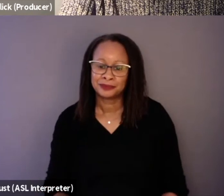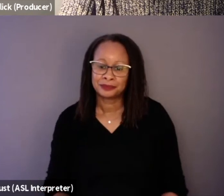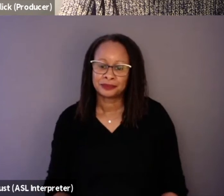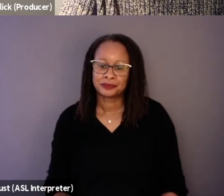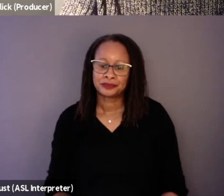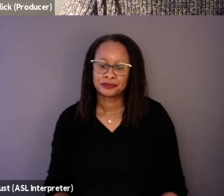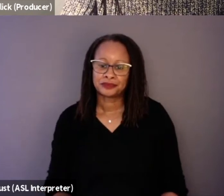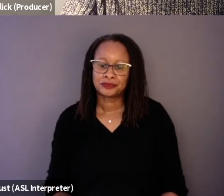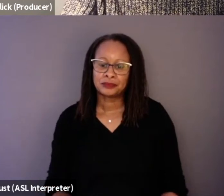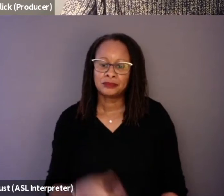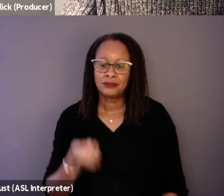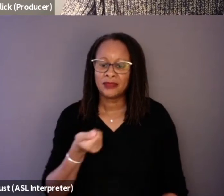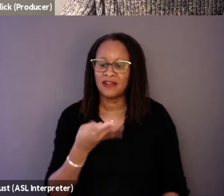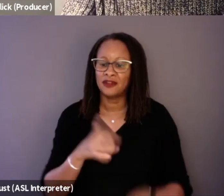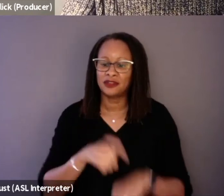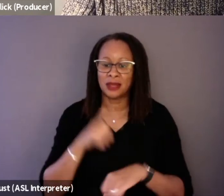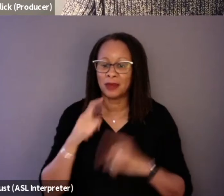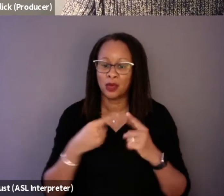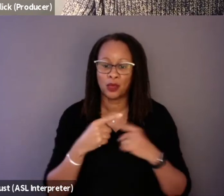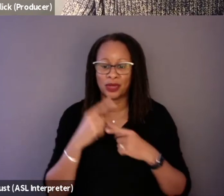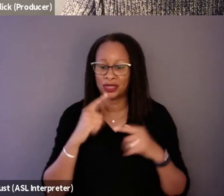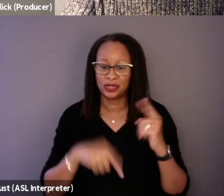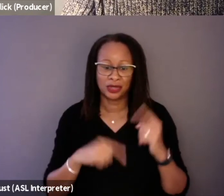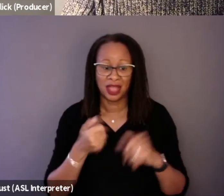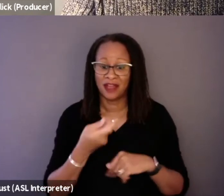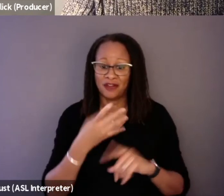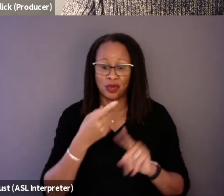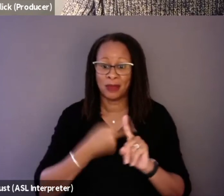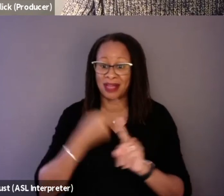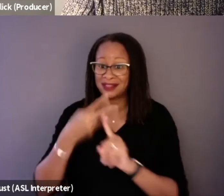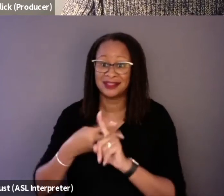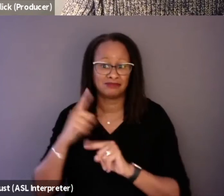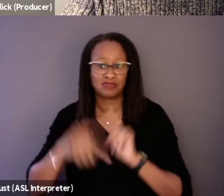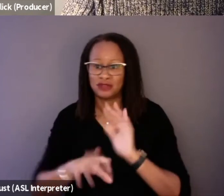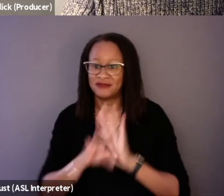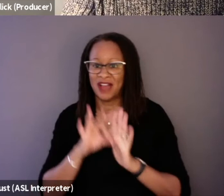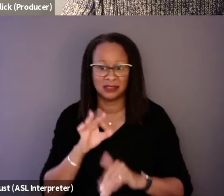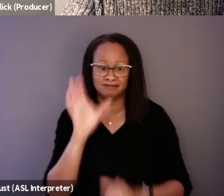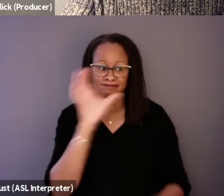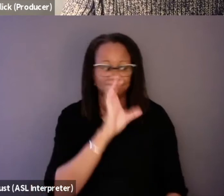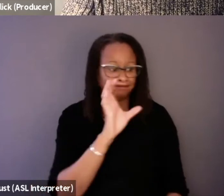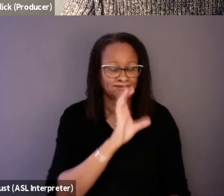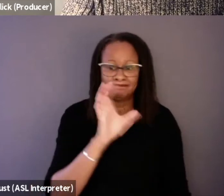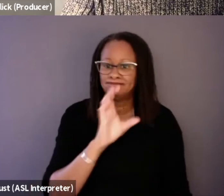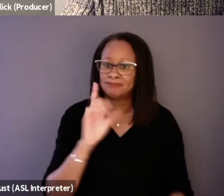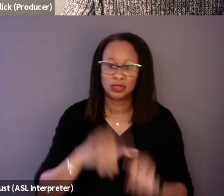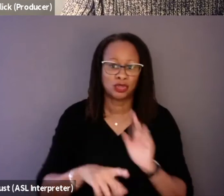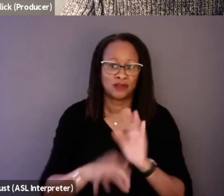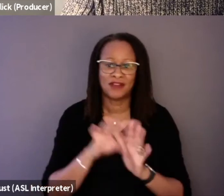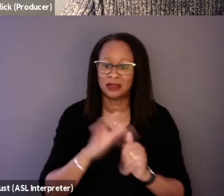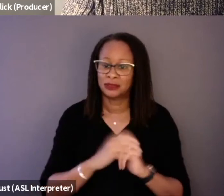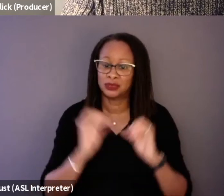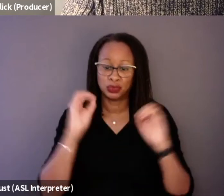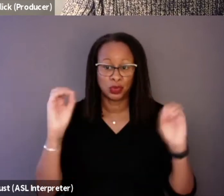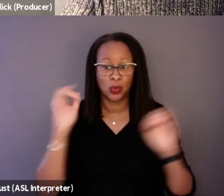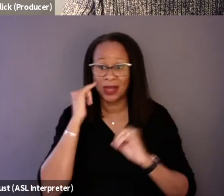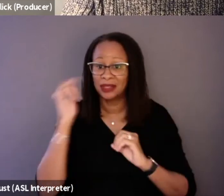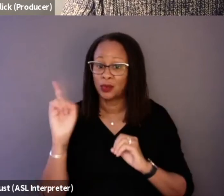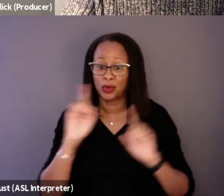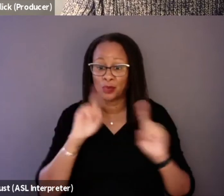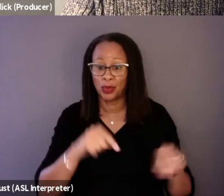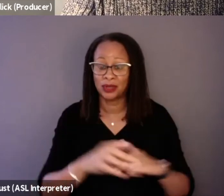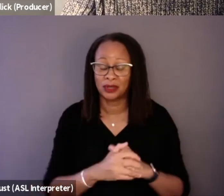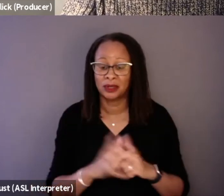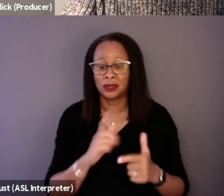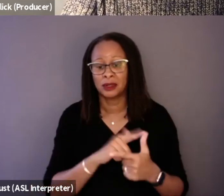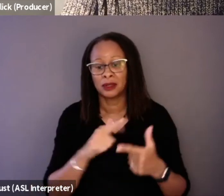a few times when he couldn't, there was like a couple months he couldn't find Shaista, and we had no idea where he was. And